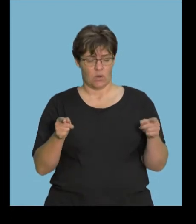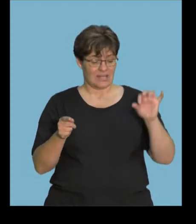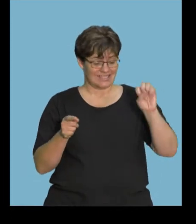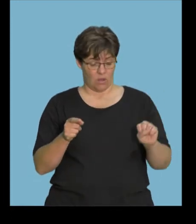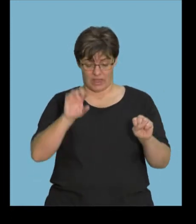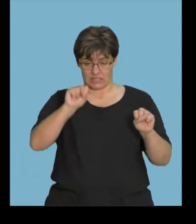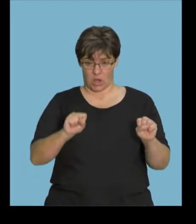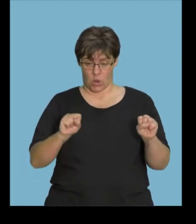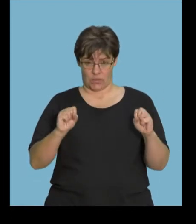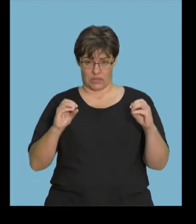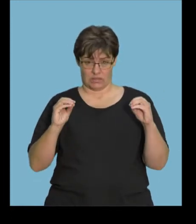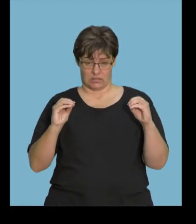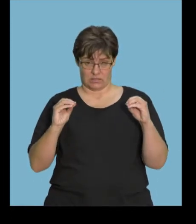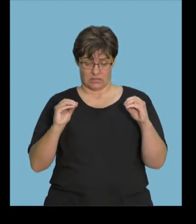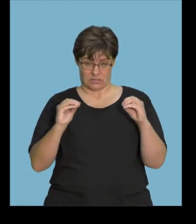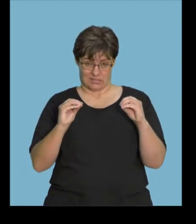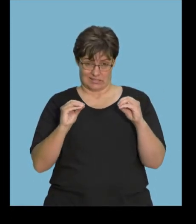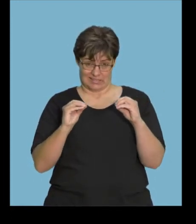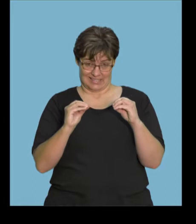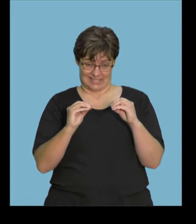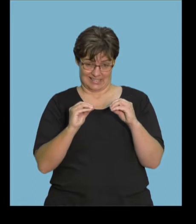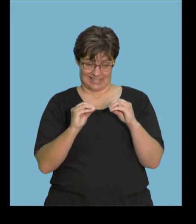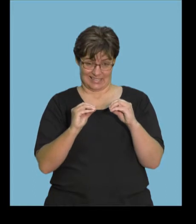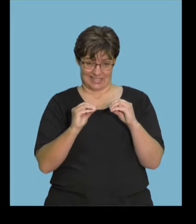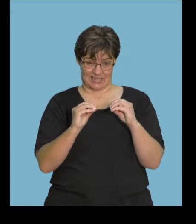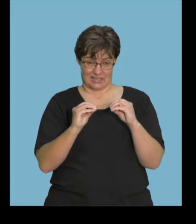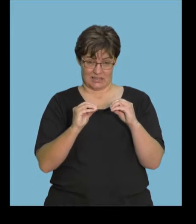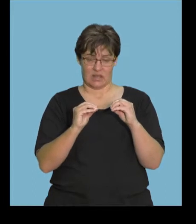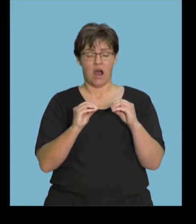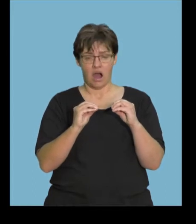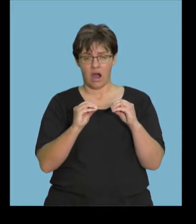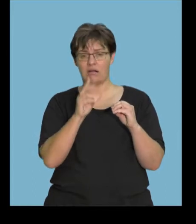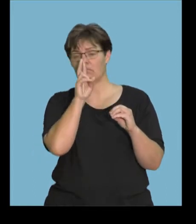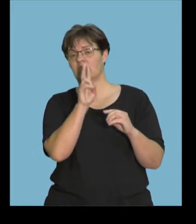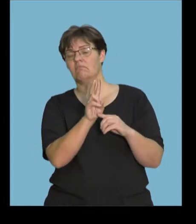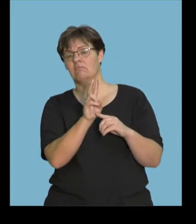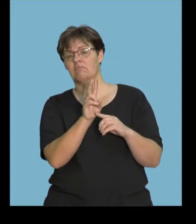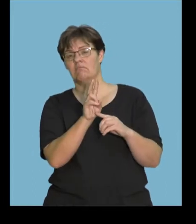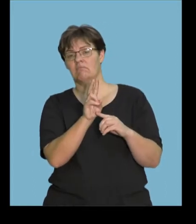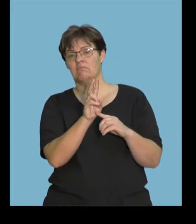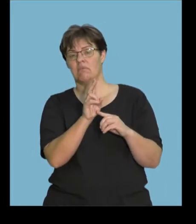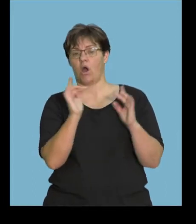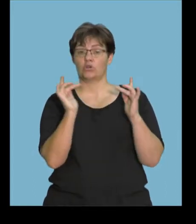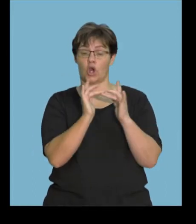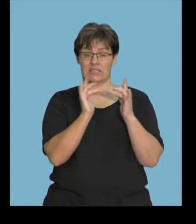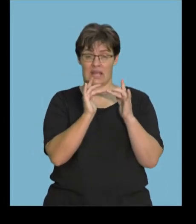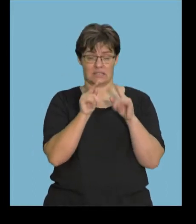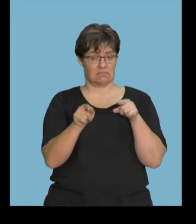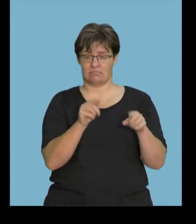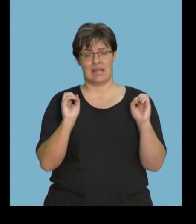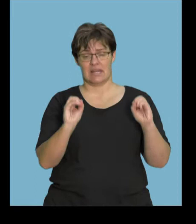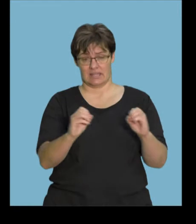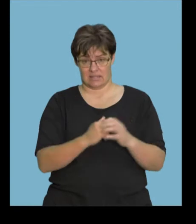brought closer to each other. Remember, as we bring them closer to each other, we emphasize on the fact that there is no